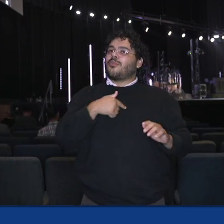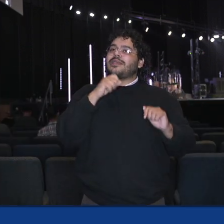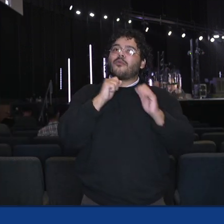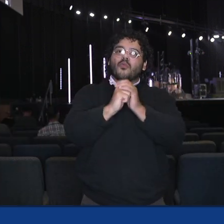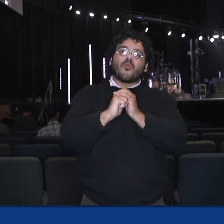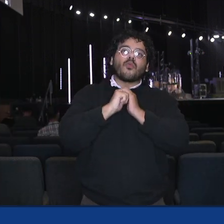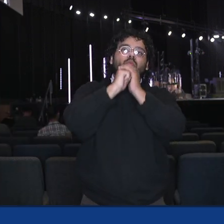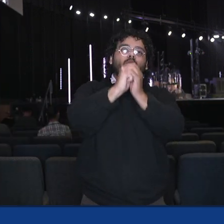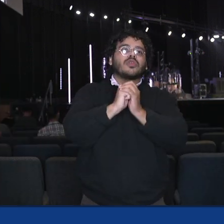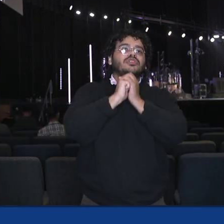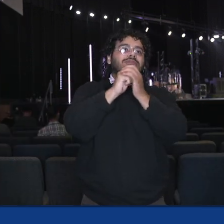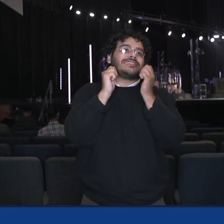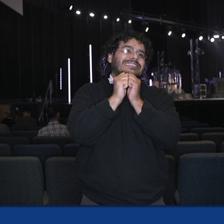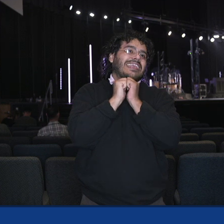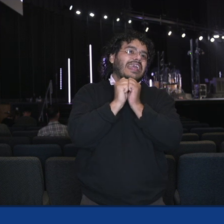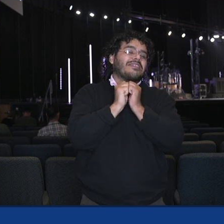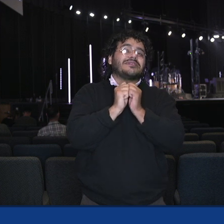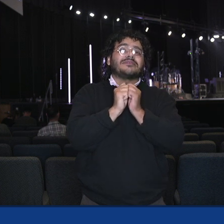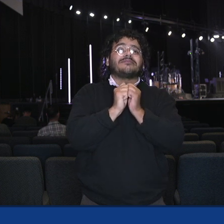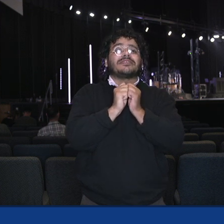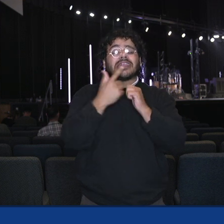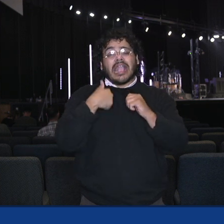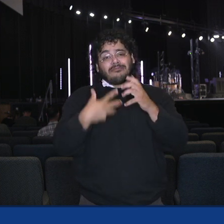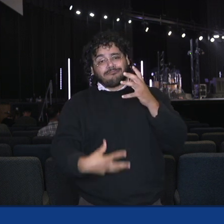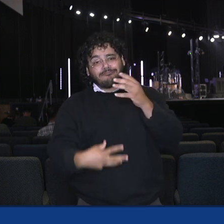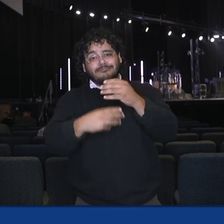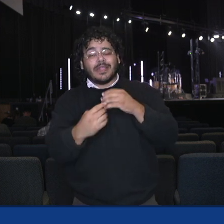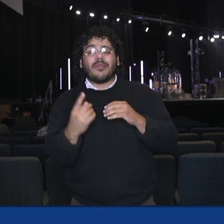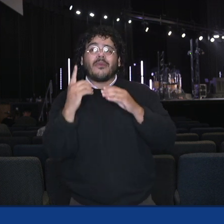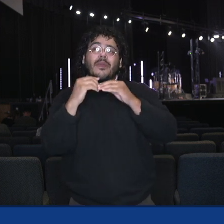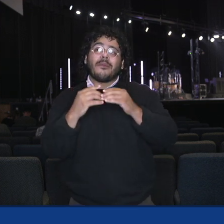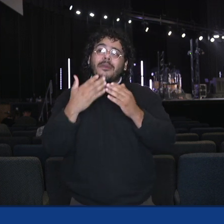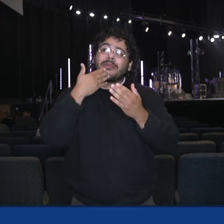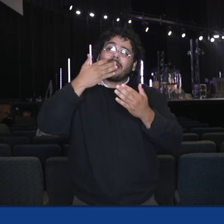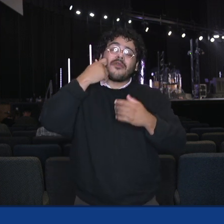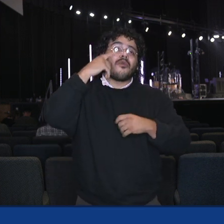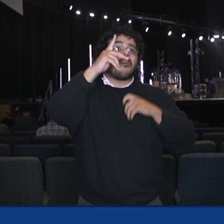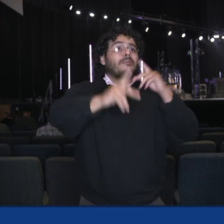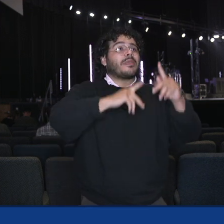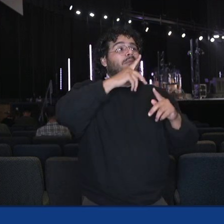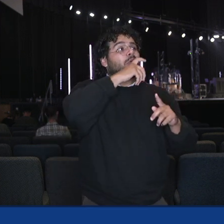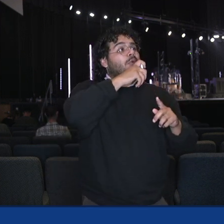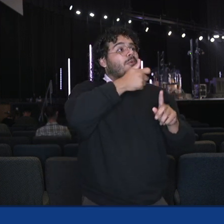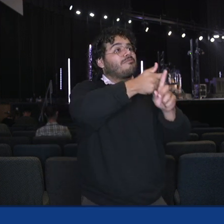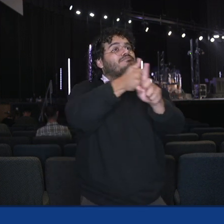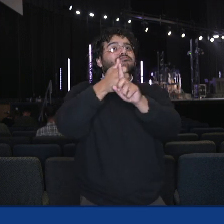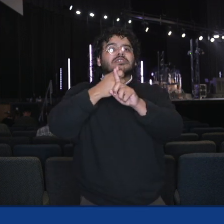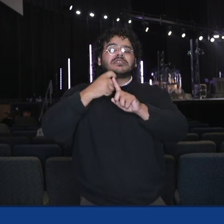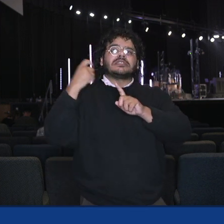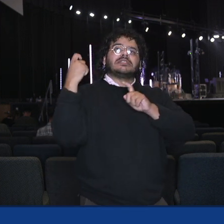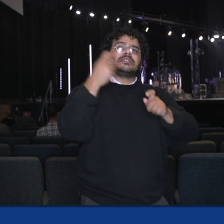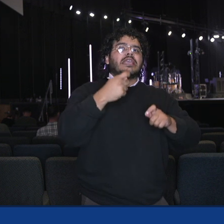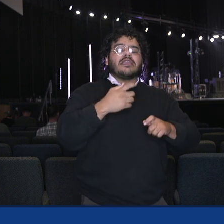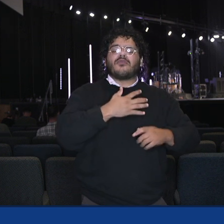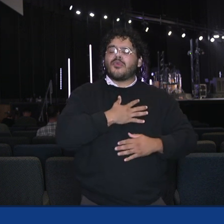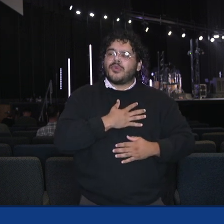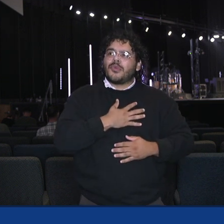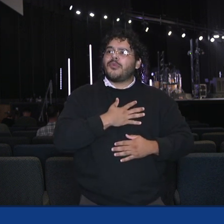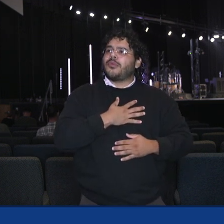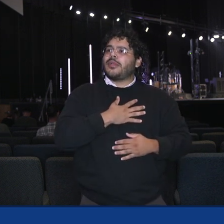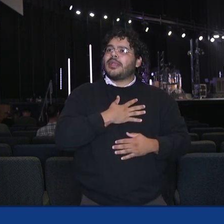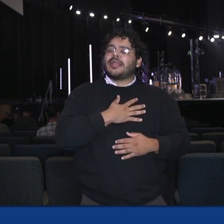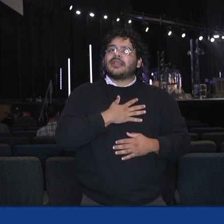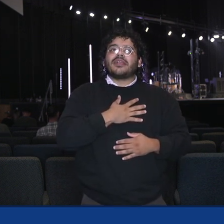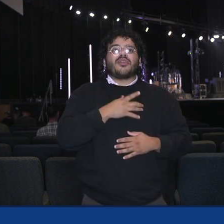just an additional thank you for those of you who give generously to Vineyard Columbus. What you